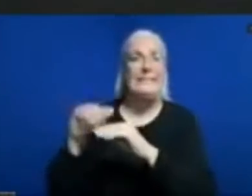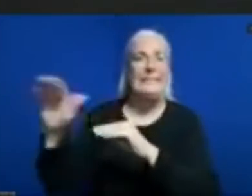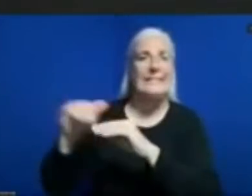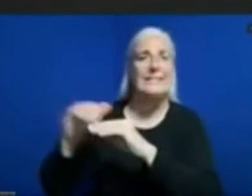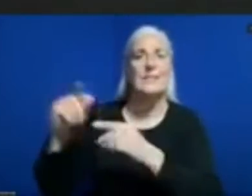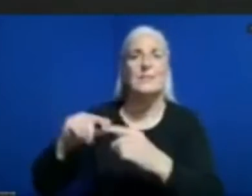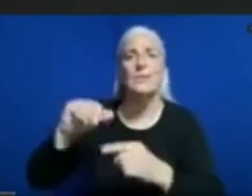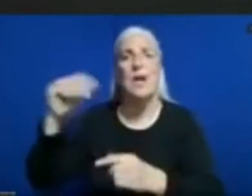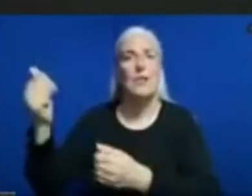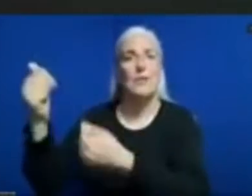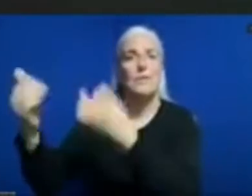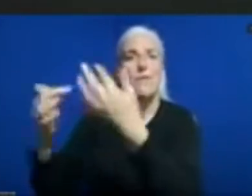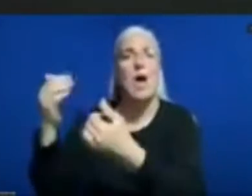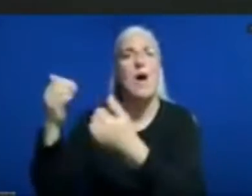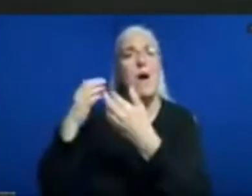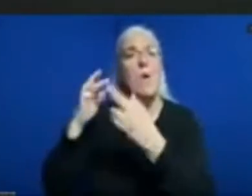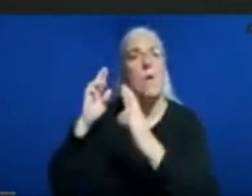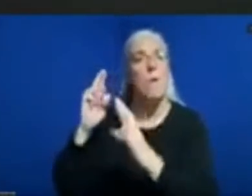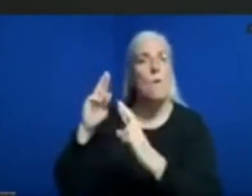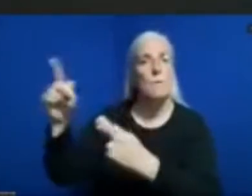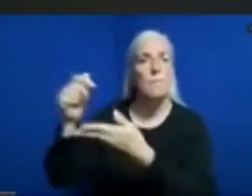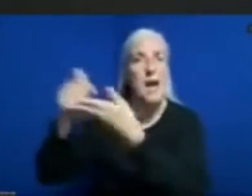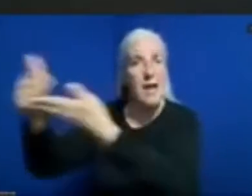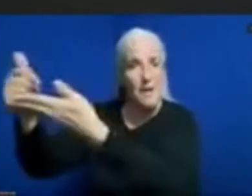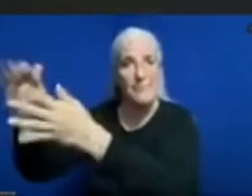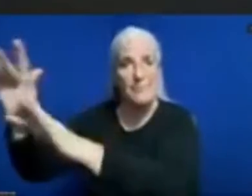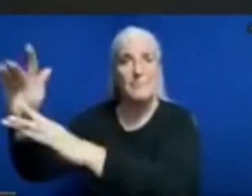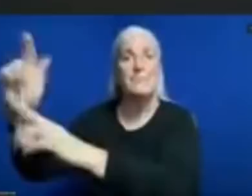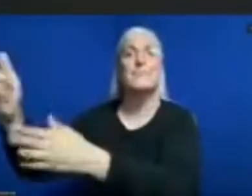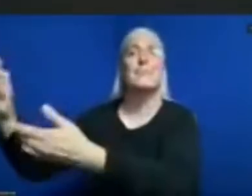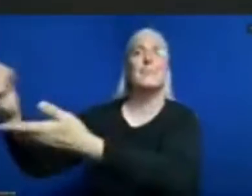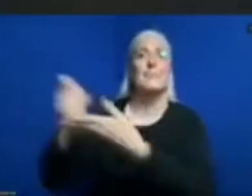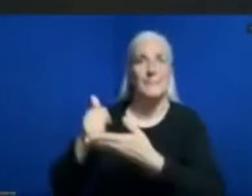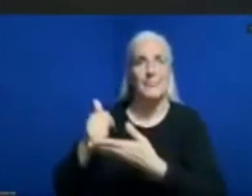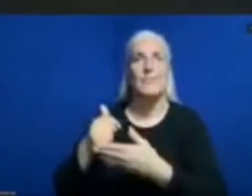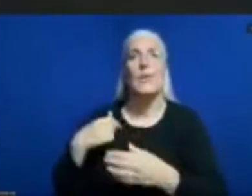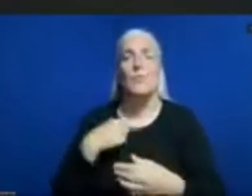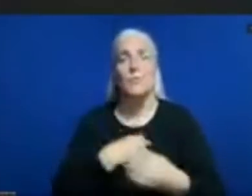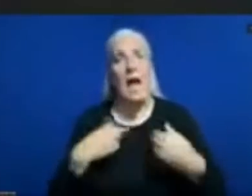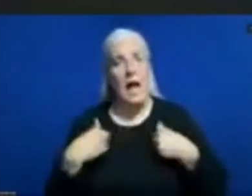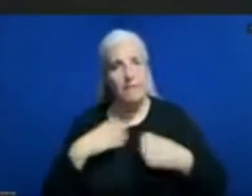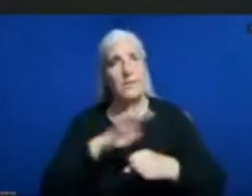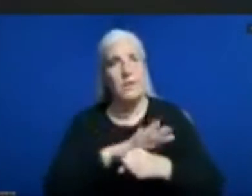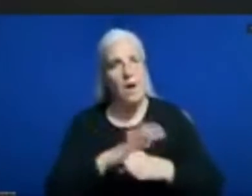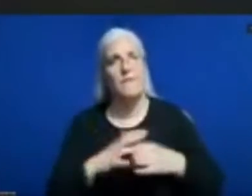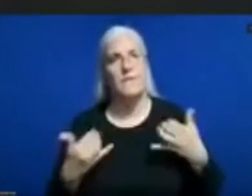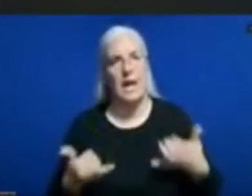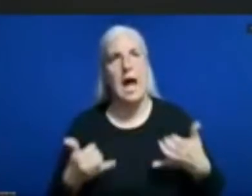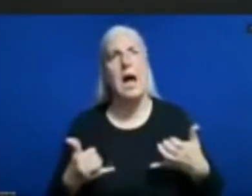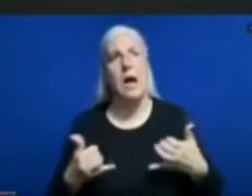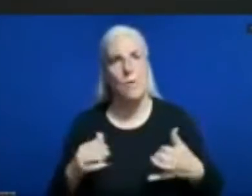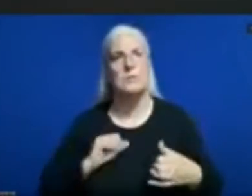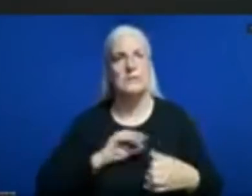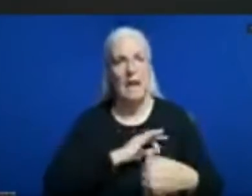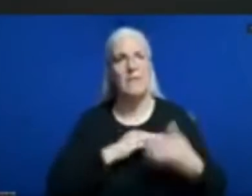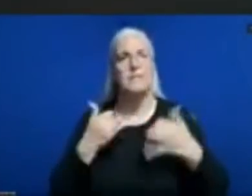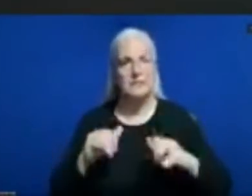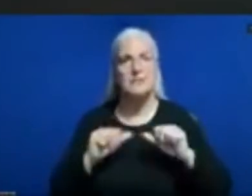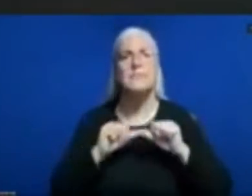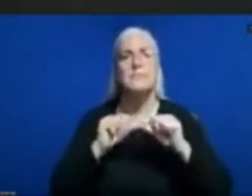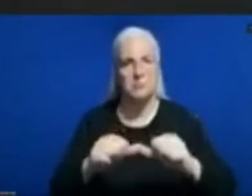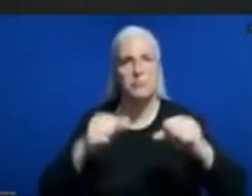that, we ensure that we still remain staffed adequately to be able to address the needs of the incident here in